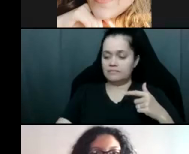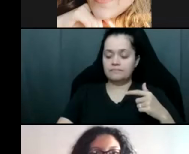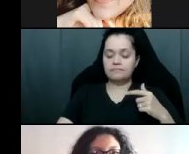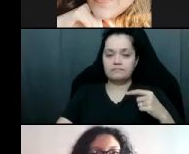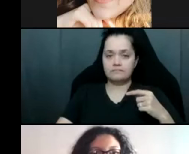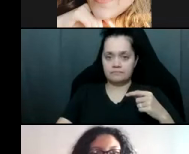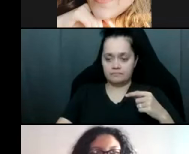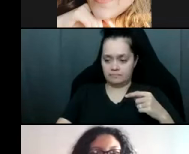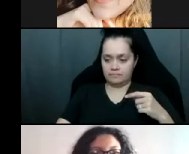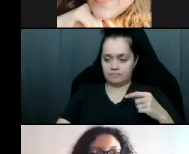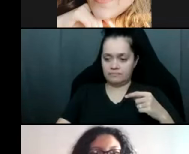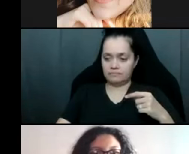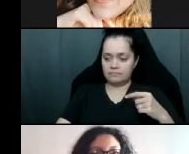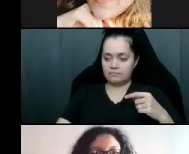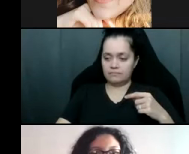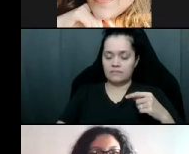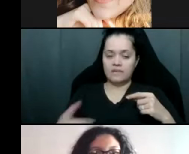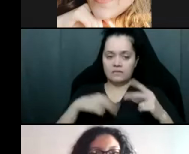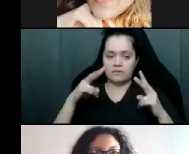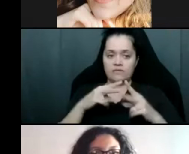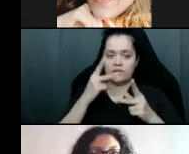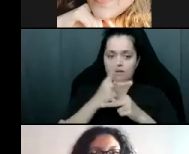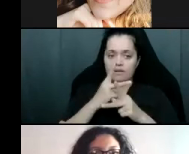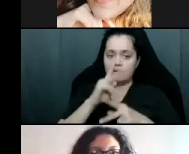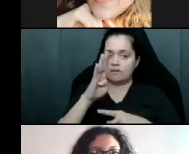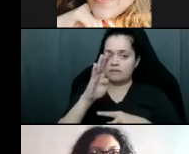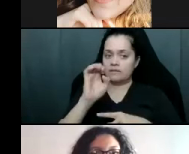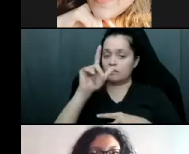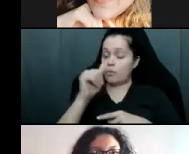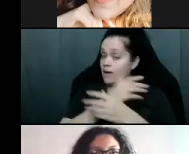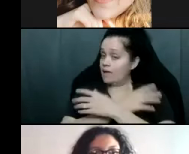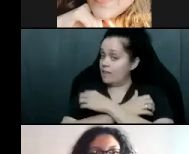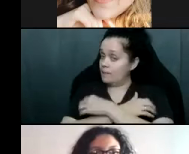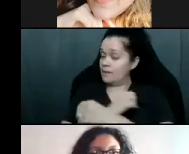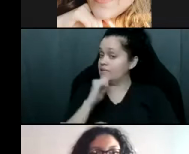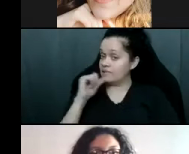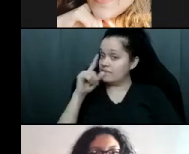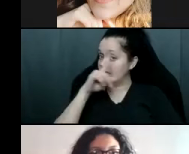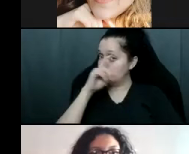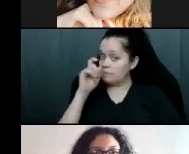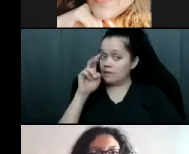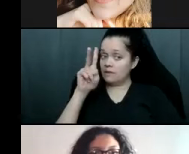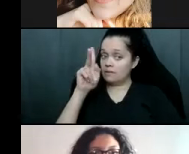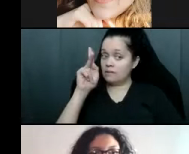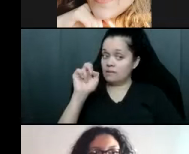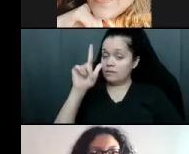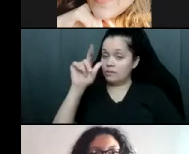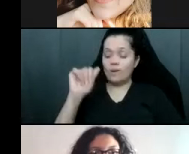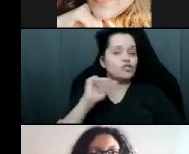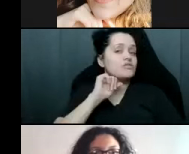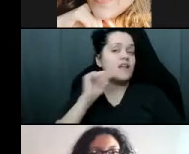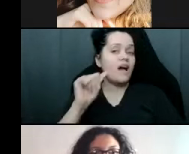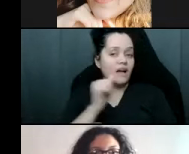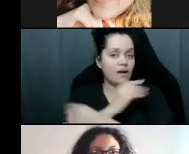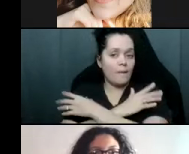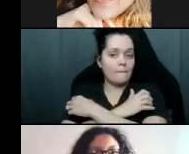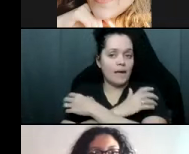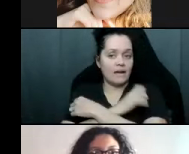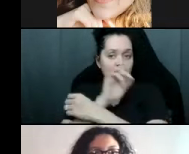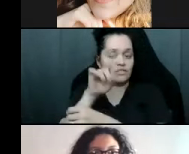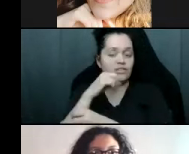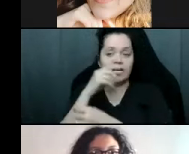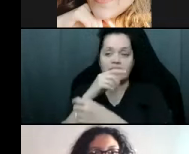I was very careful. I did not say koala bear because koalas are not bears. They're not in